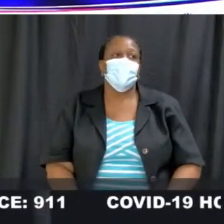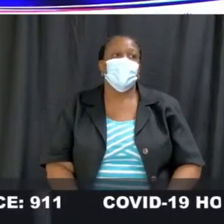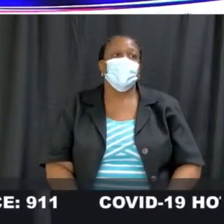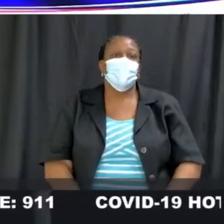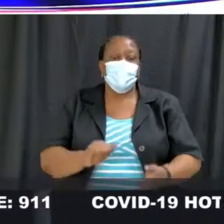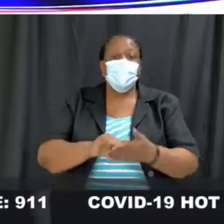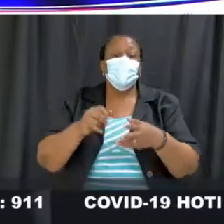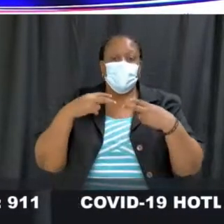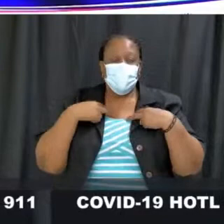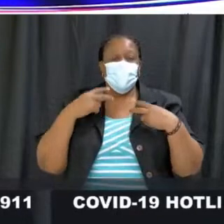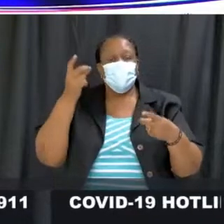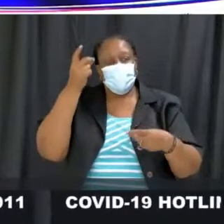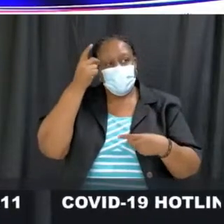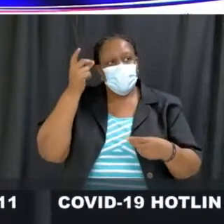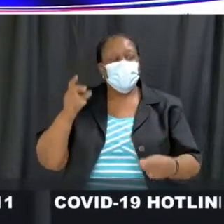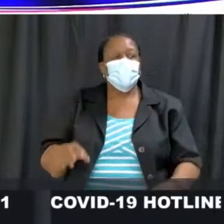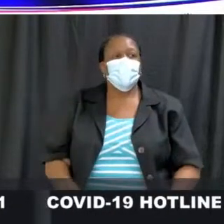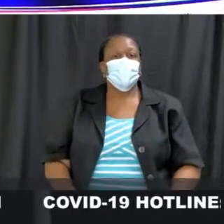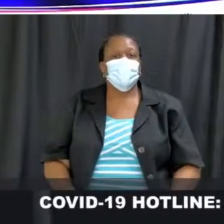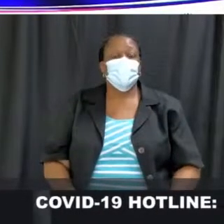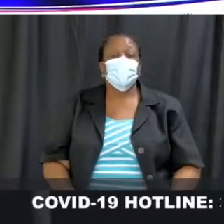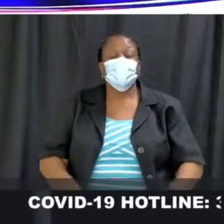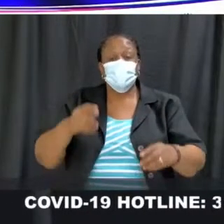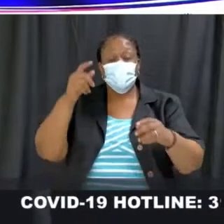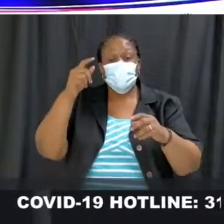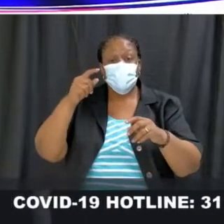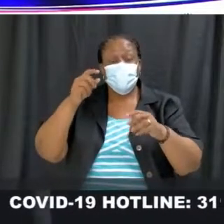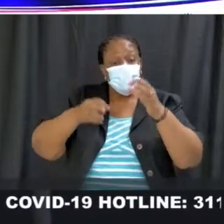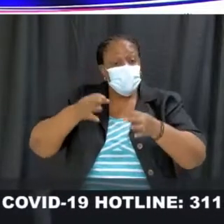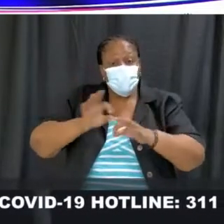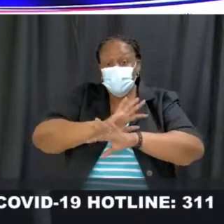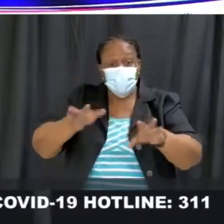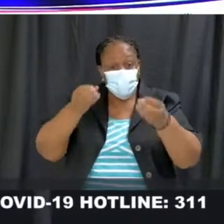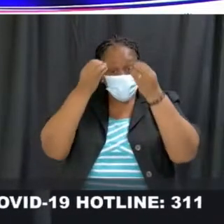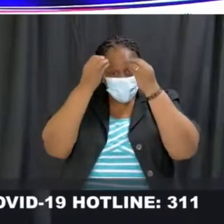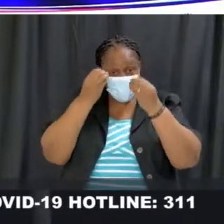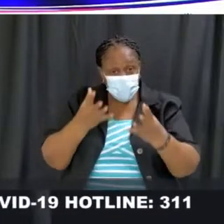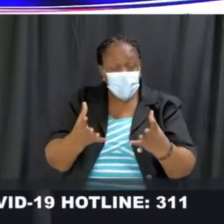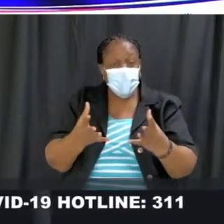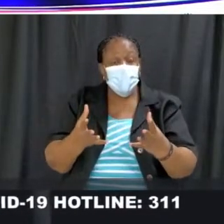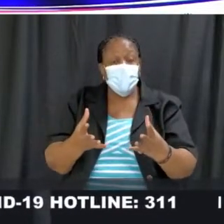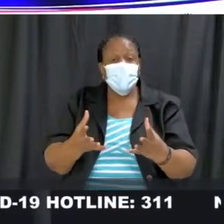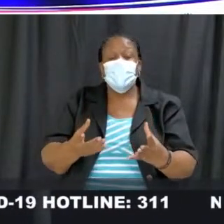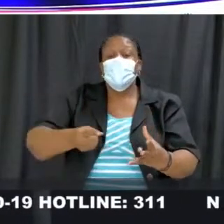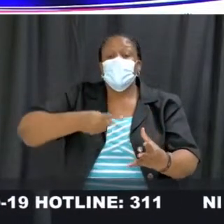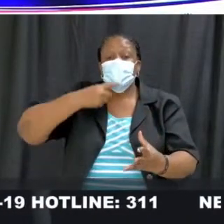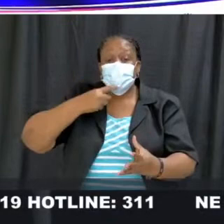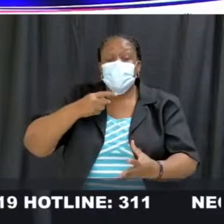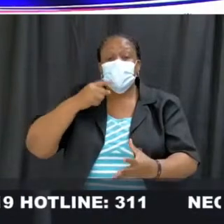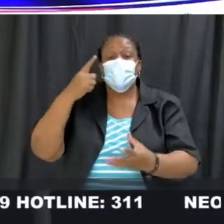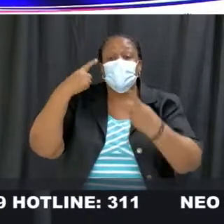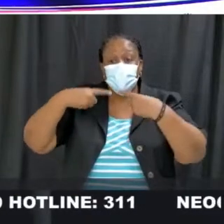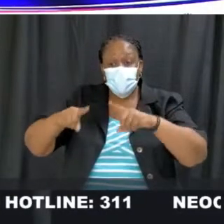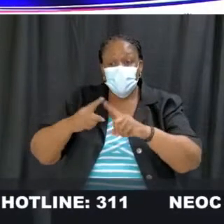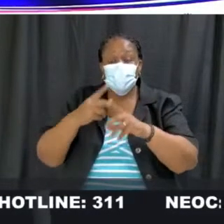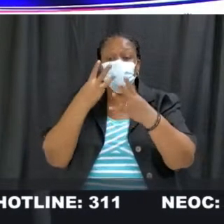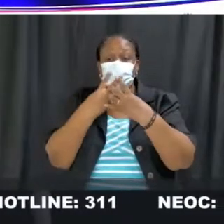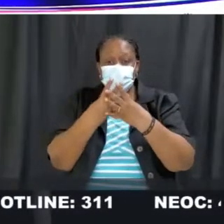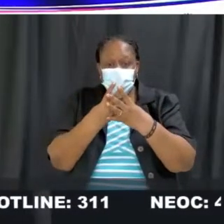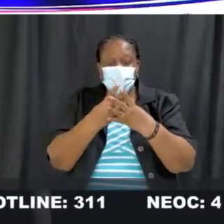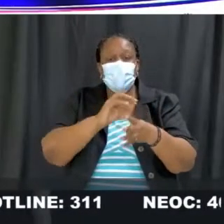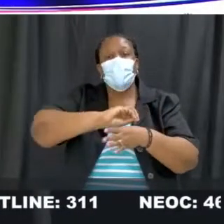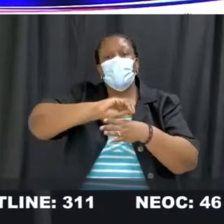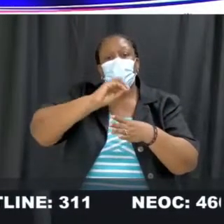to honor the conditions of their quarantine. The Quarantine Act also places an obligation on